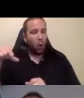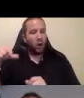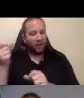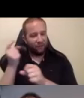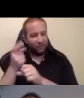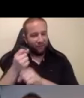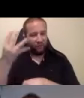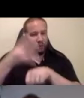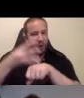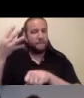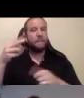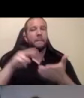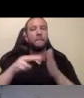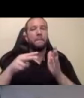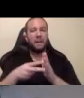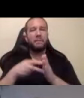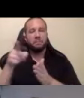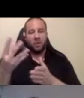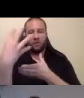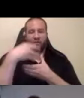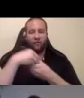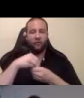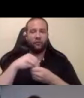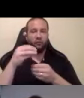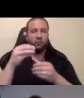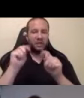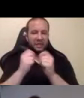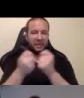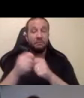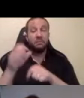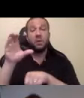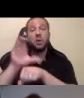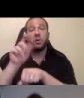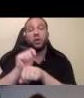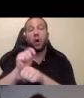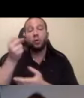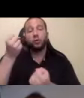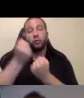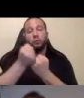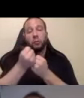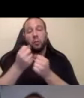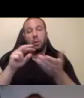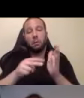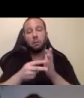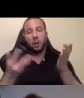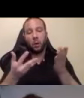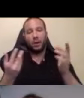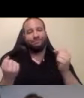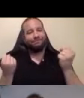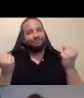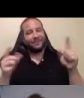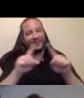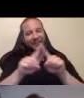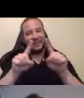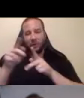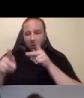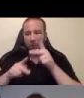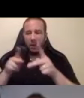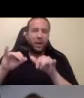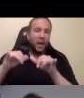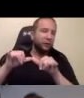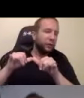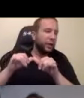and they're a paid part of the project team. The consultant support consists of an interdisciplinary team of engineers,